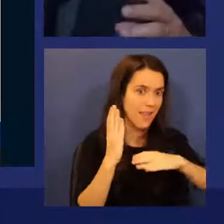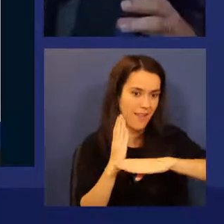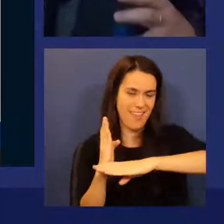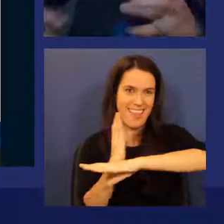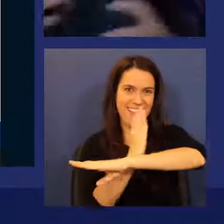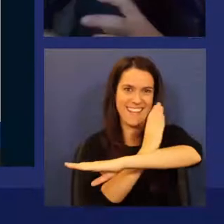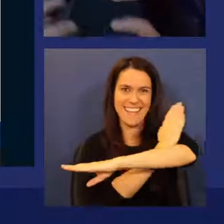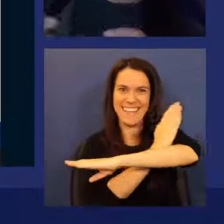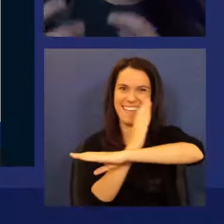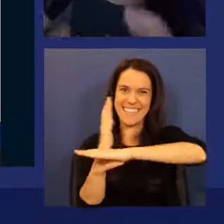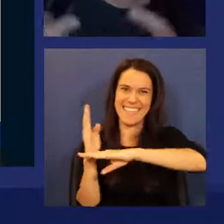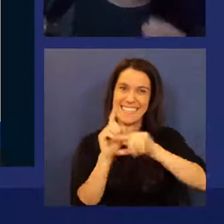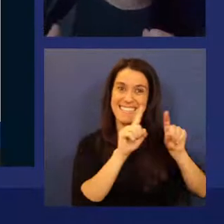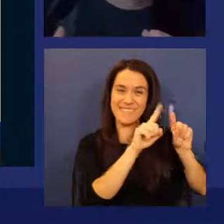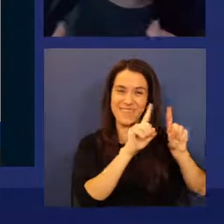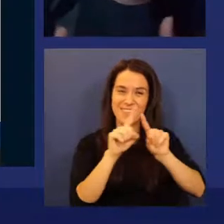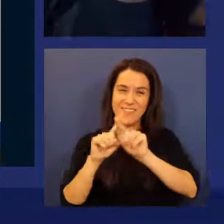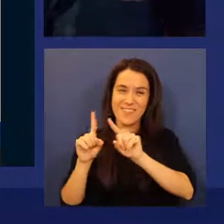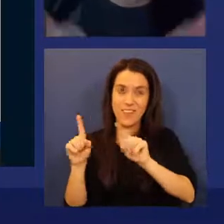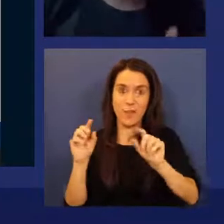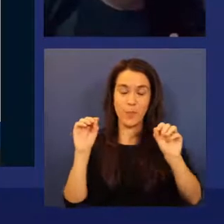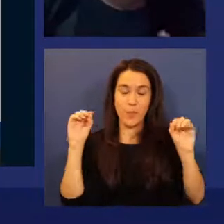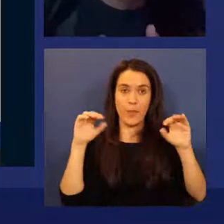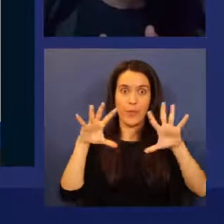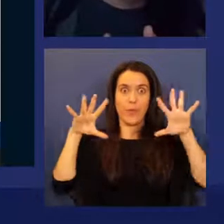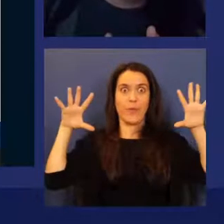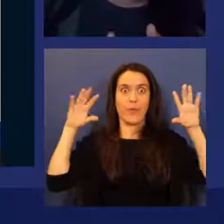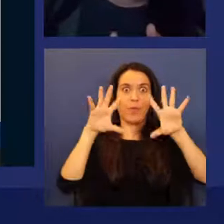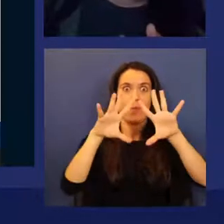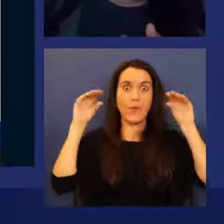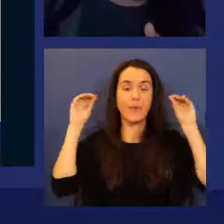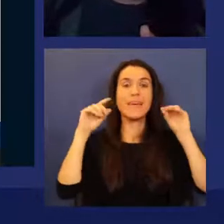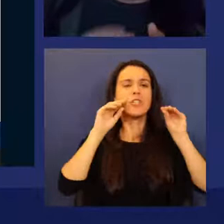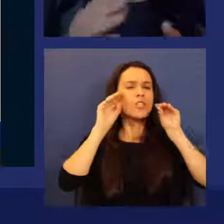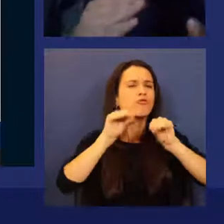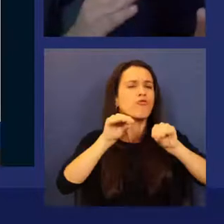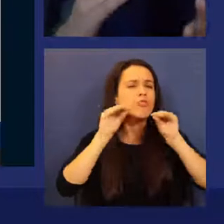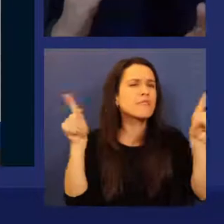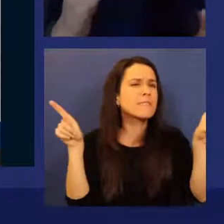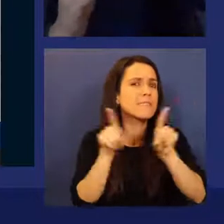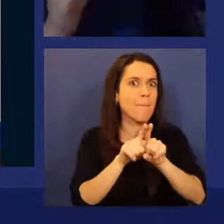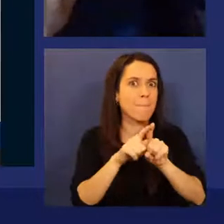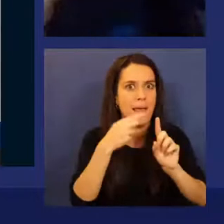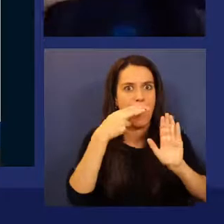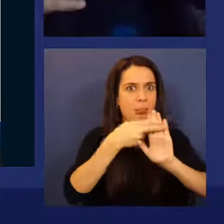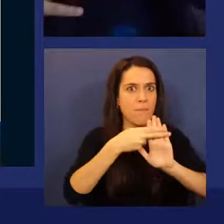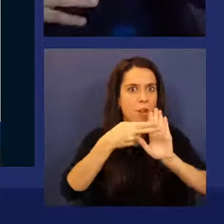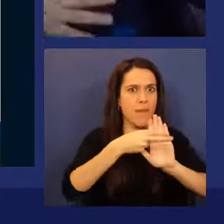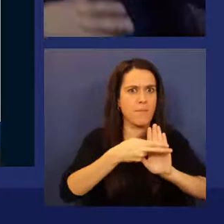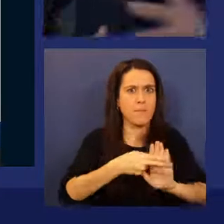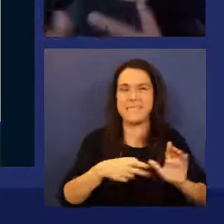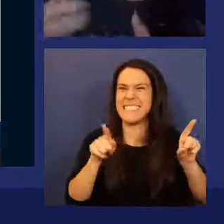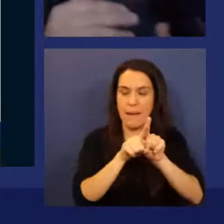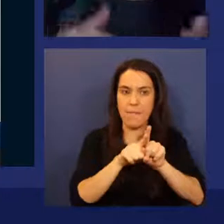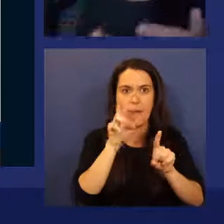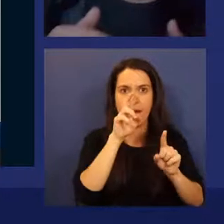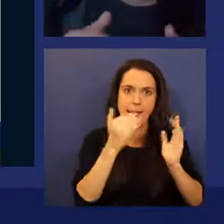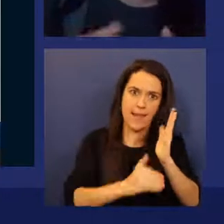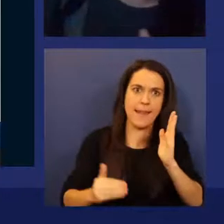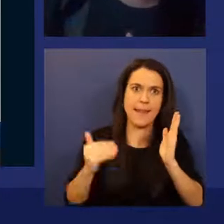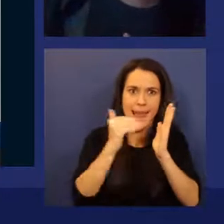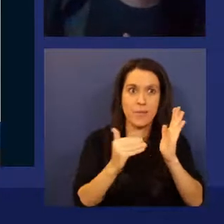of clarity on the image and train it on the exact same labels so that I can get the